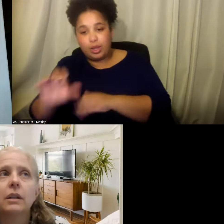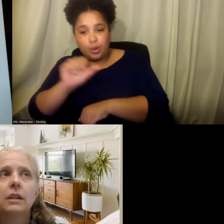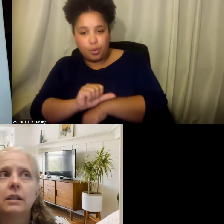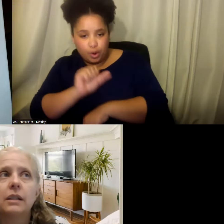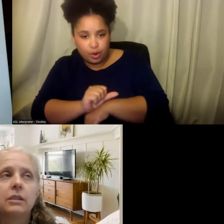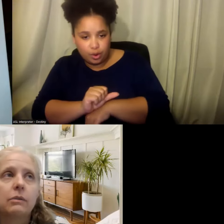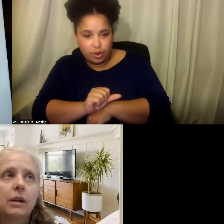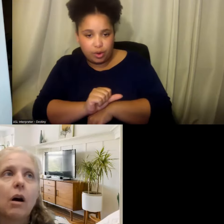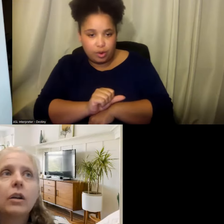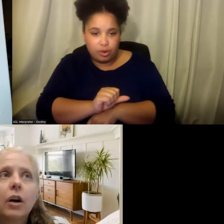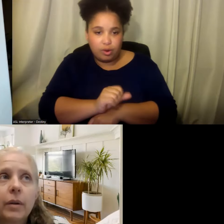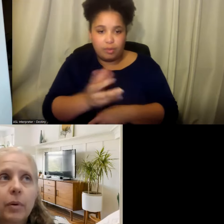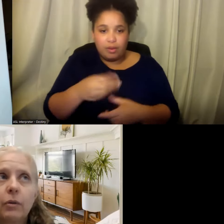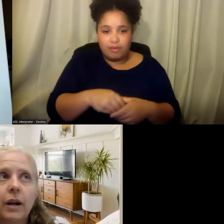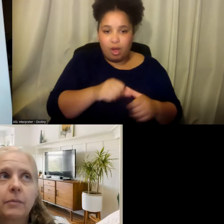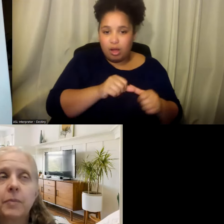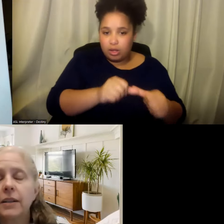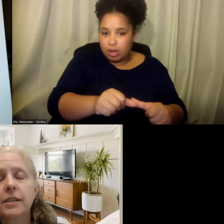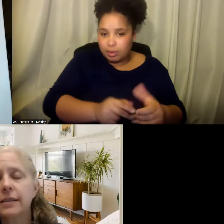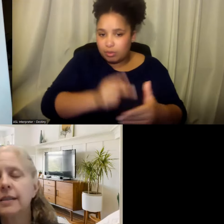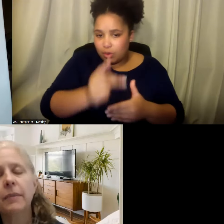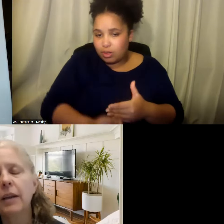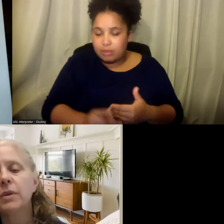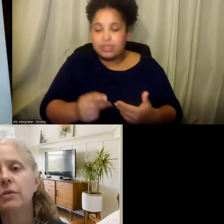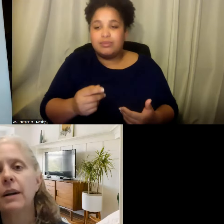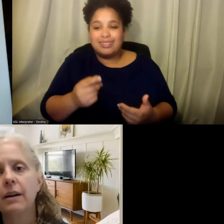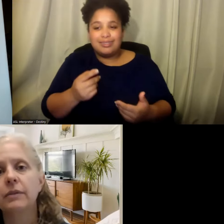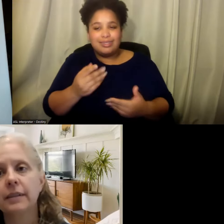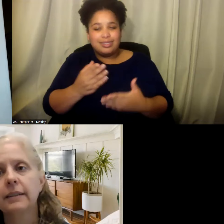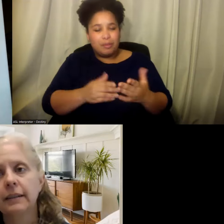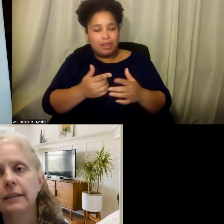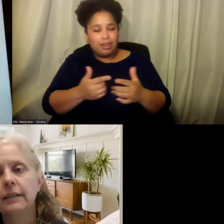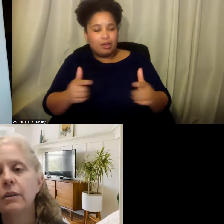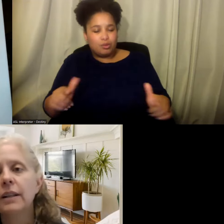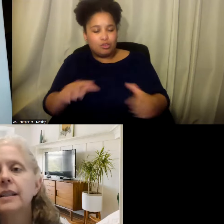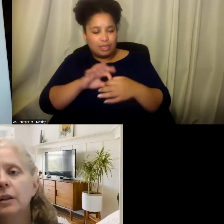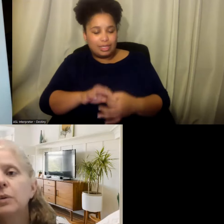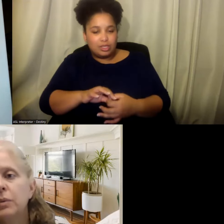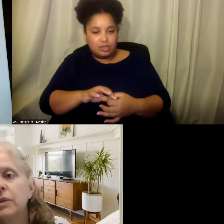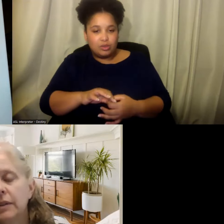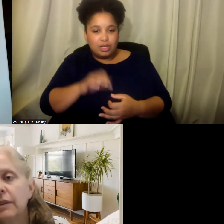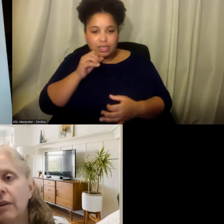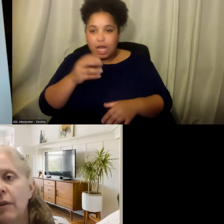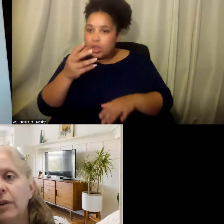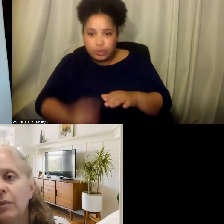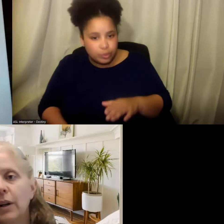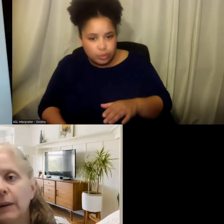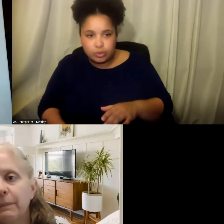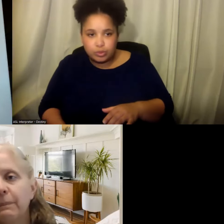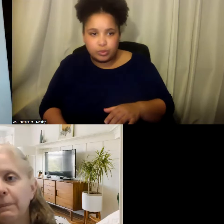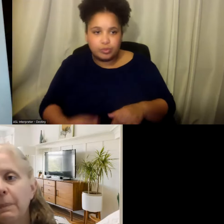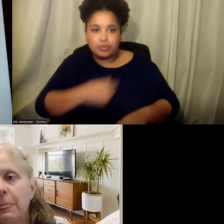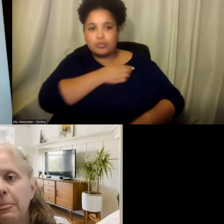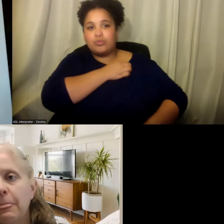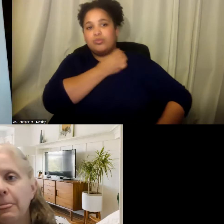into ongoing programs. But I just, some language around, you know, let's not lose. So maybe it's like